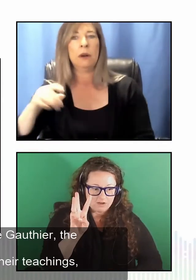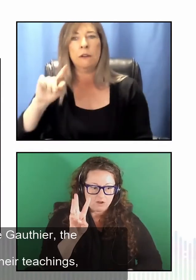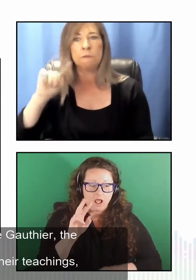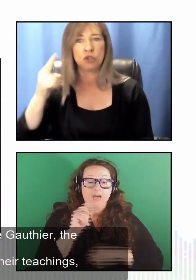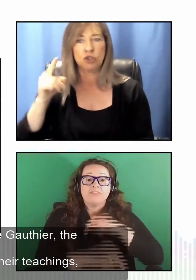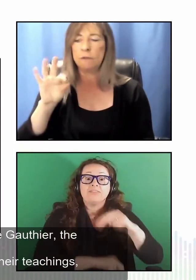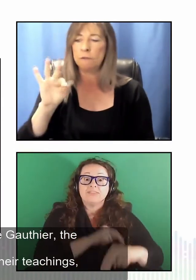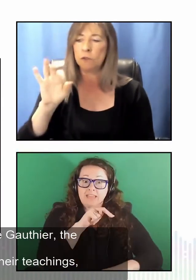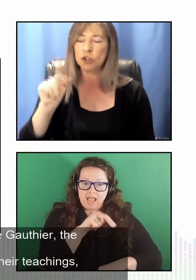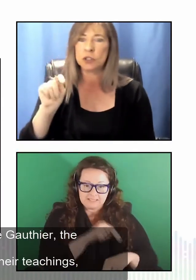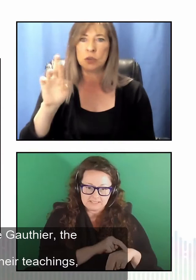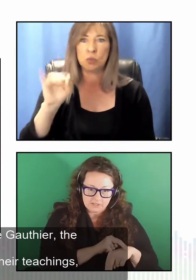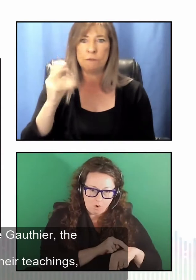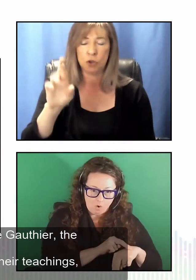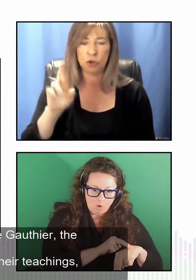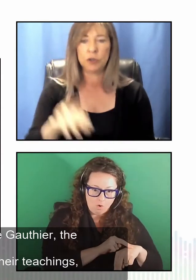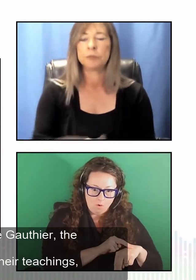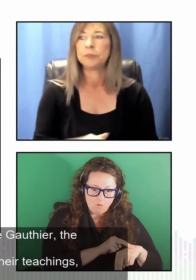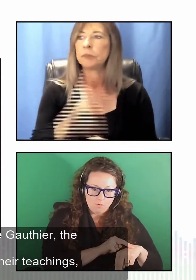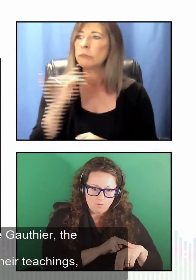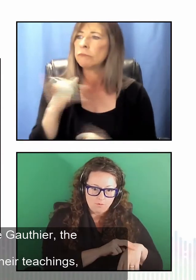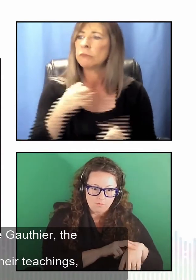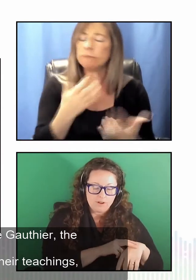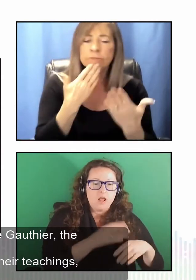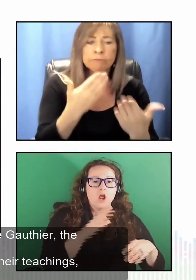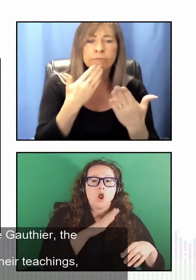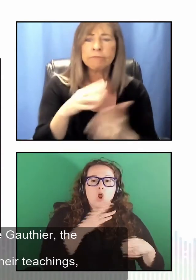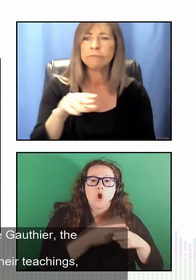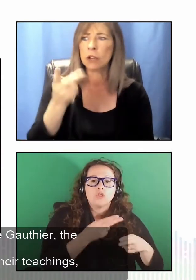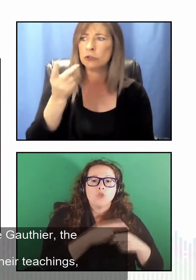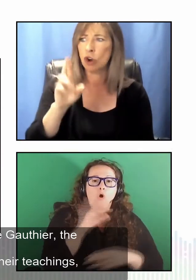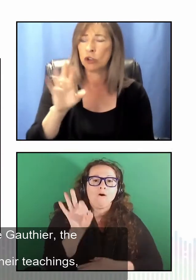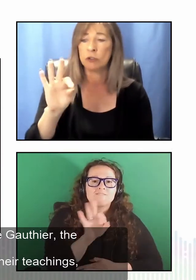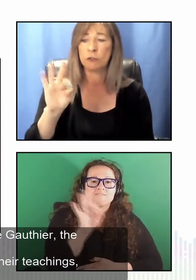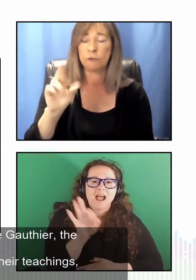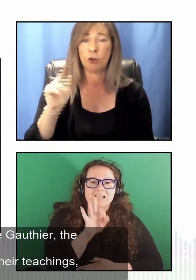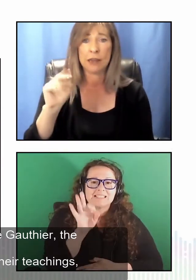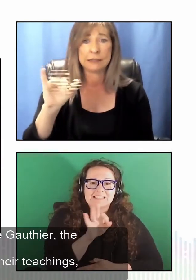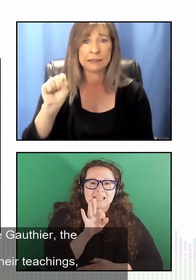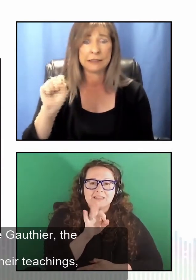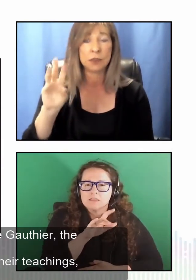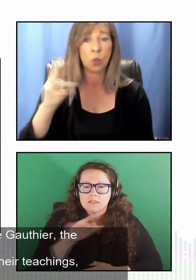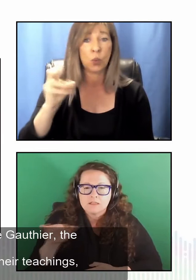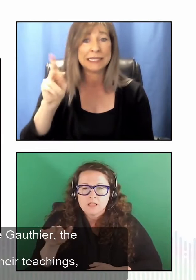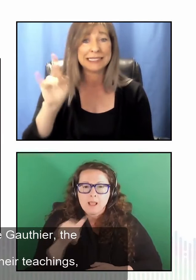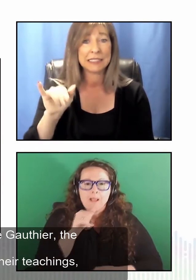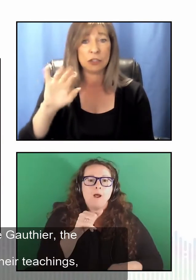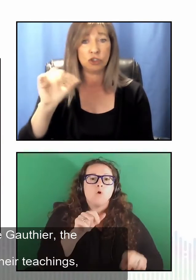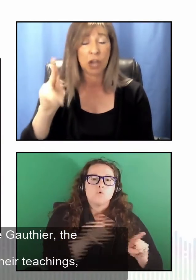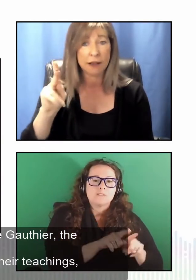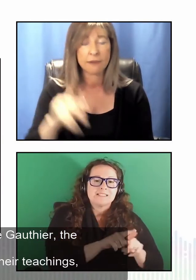and Elder Francis Whiskeyjack, Elsie Gauthier, the cultural